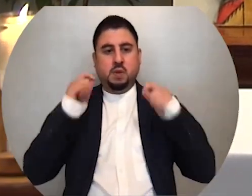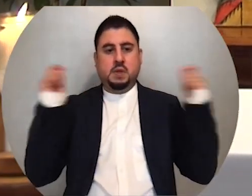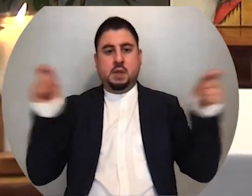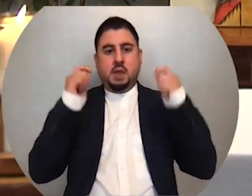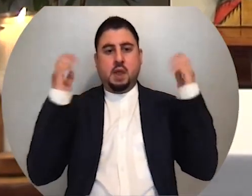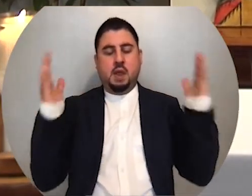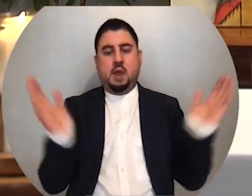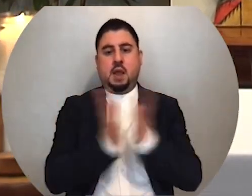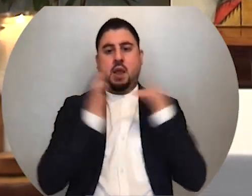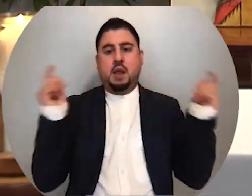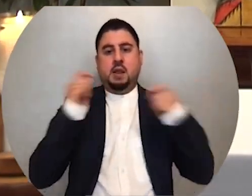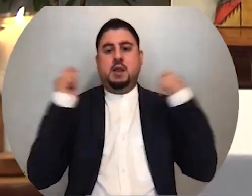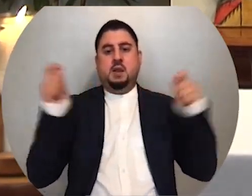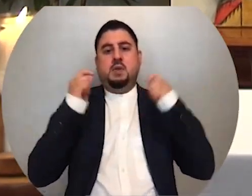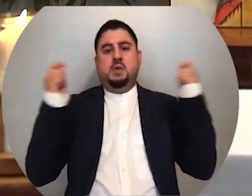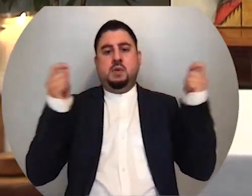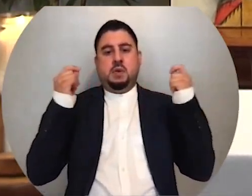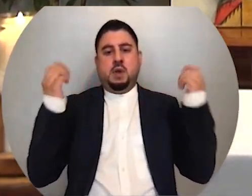Alleluia,